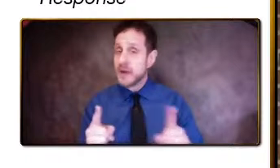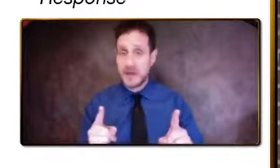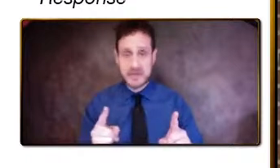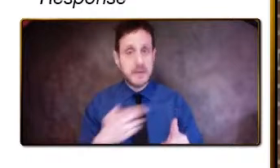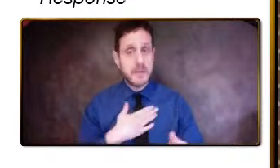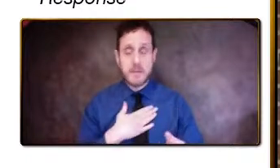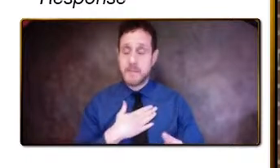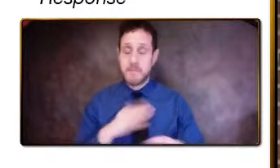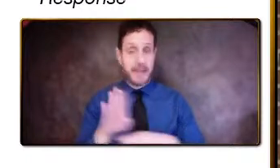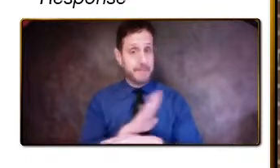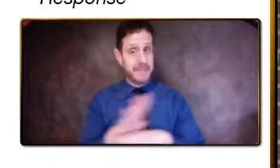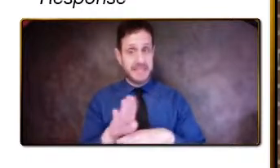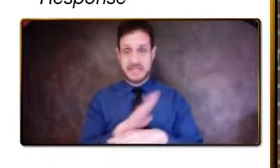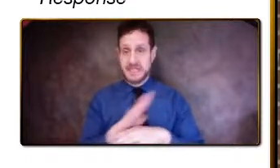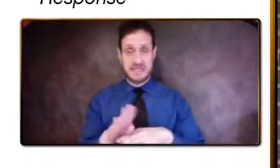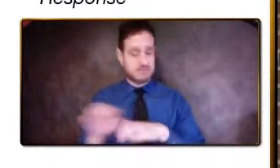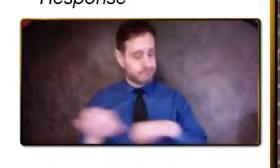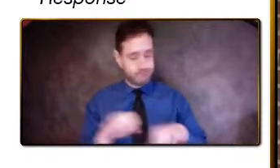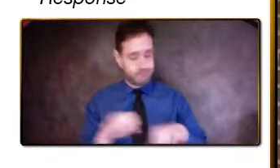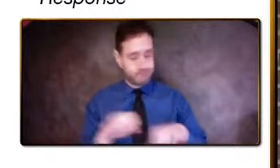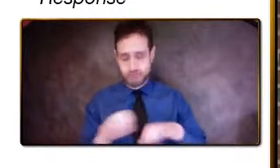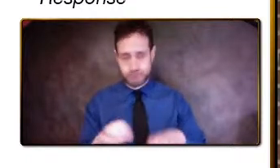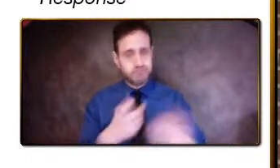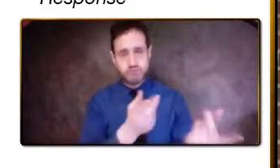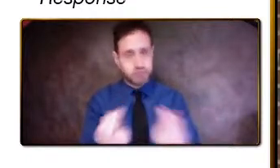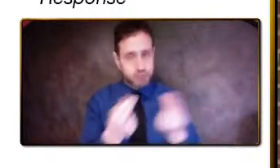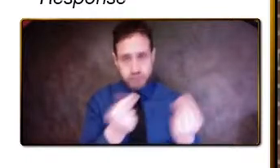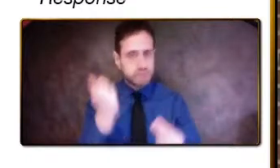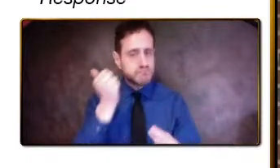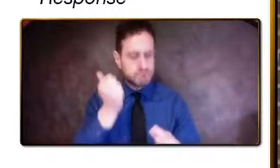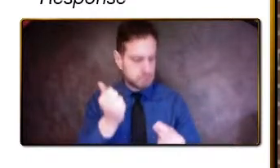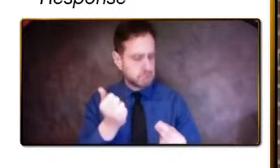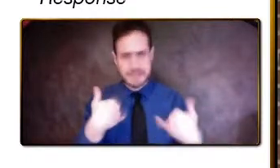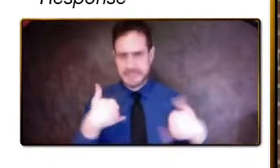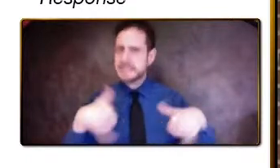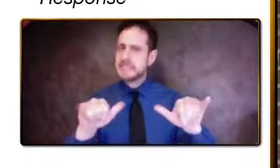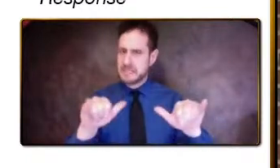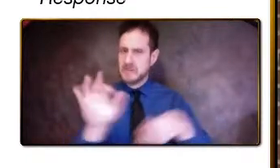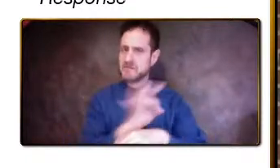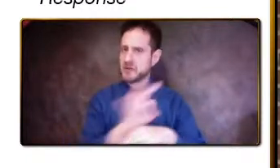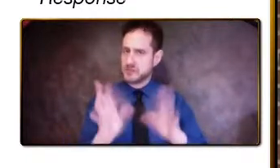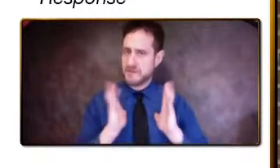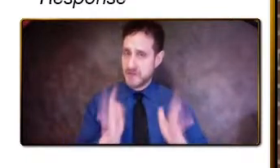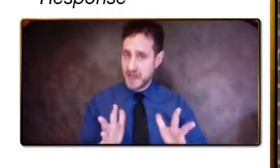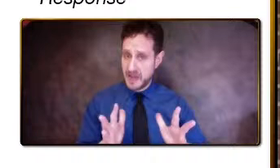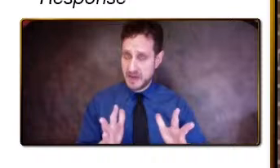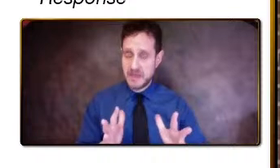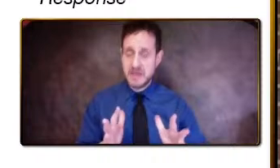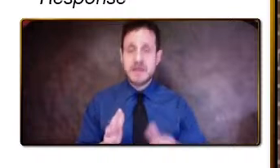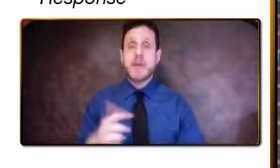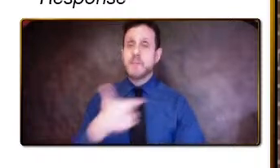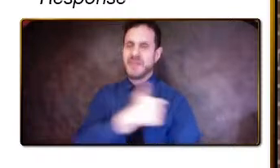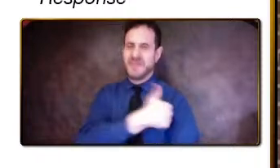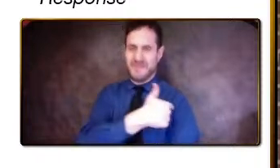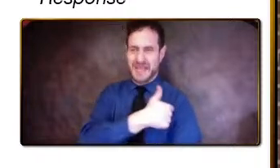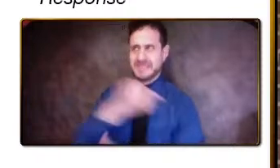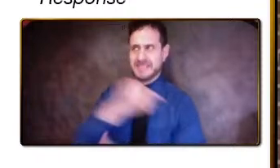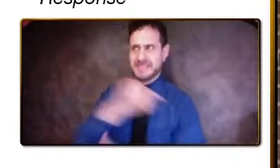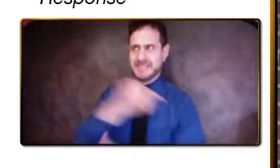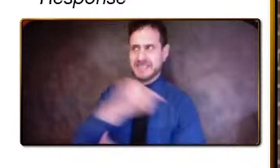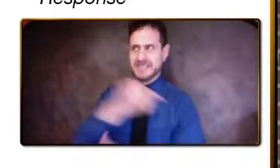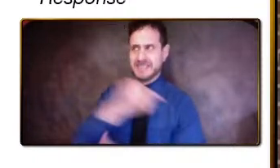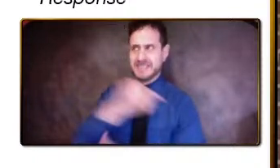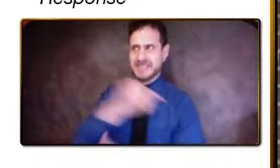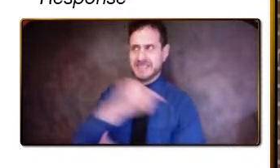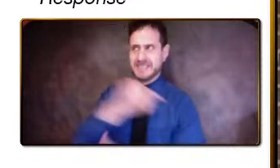any of my normal activities. The amount of vaccine coming into Illinois, however, is still at a trickle, as